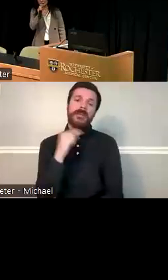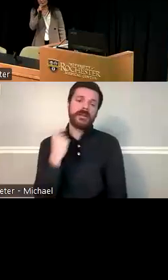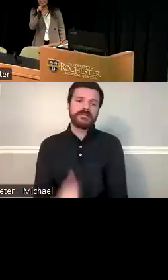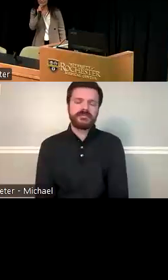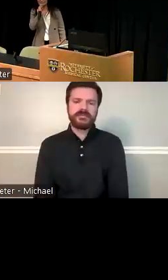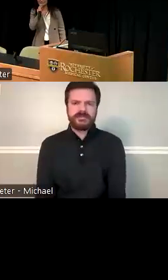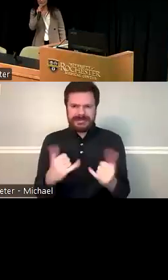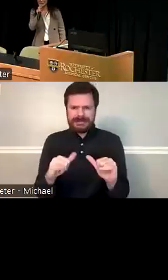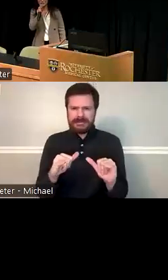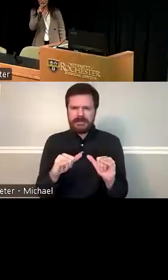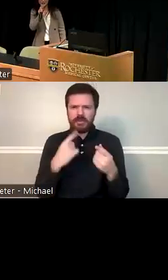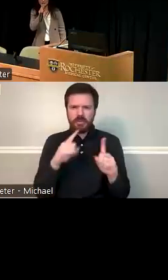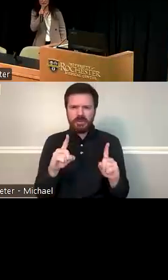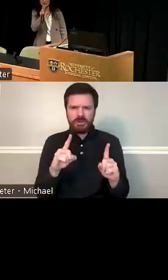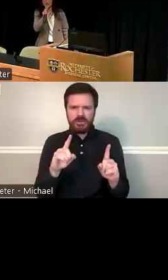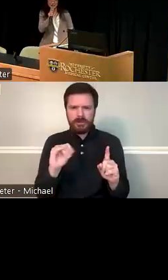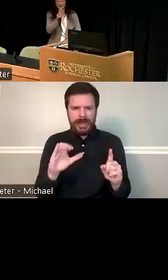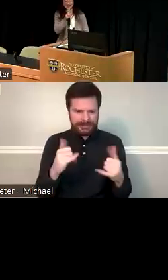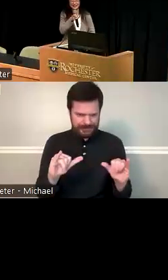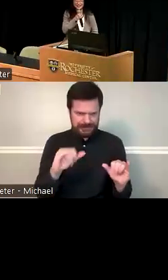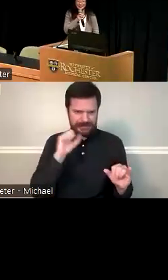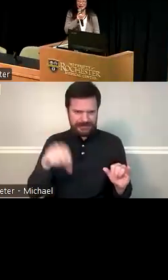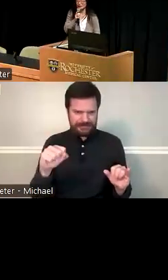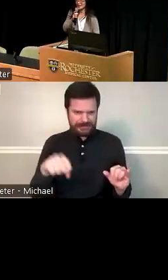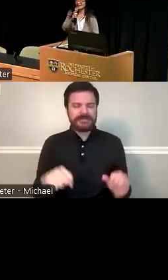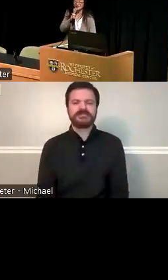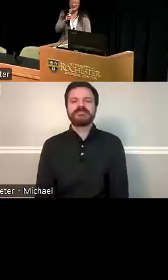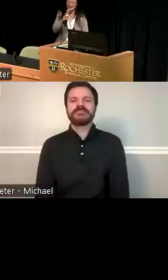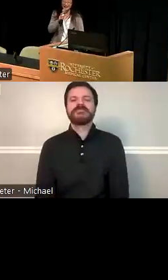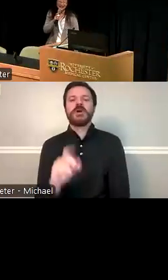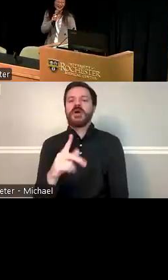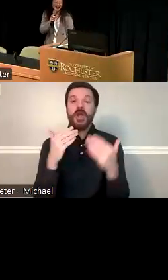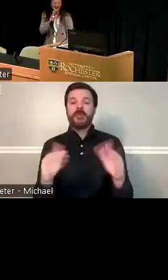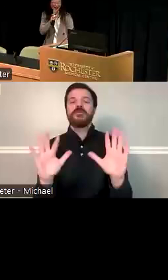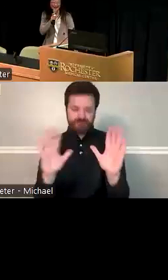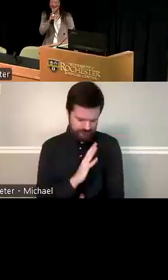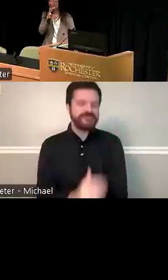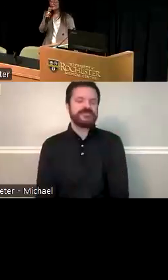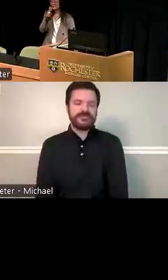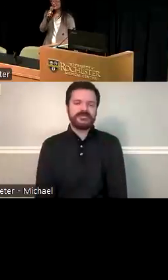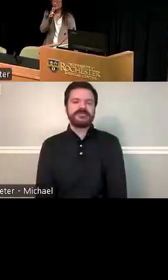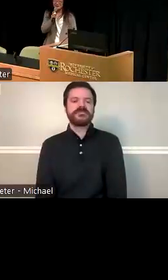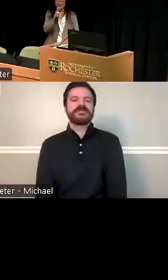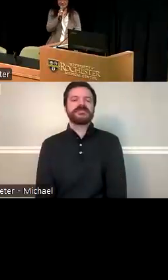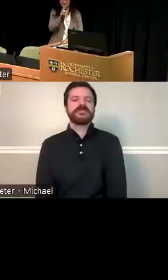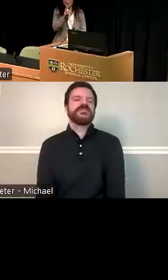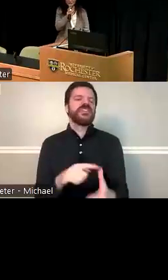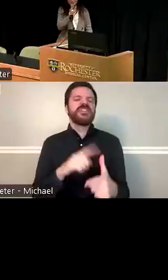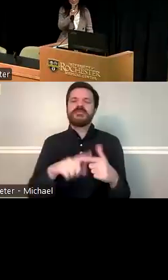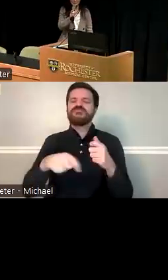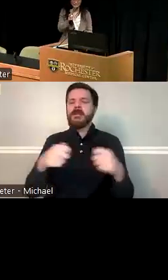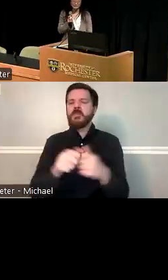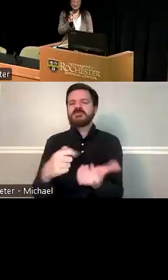still working? The mic is working? Yes? Okay. Okay, keep going. All right. And then I'll wrap us up with a